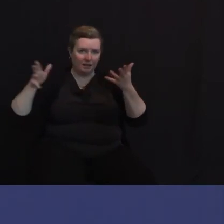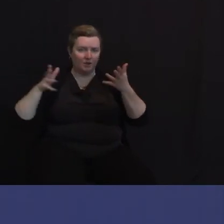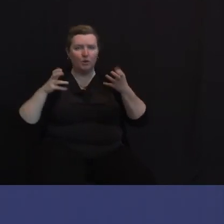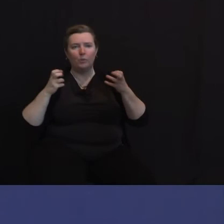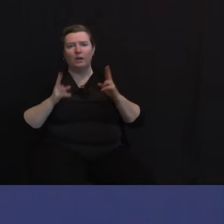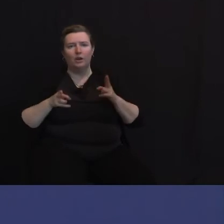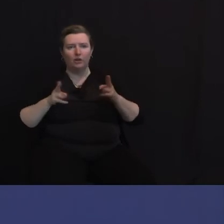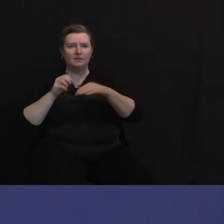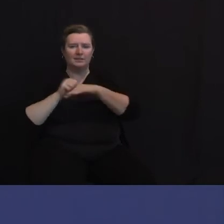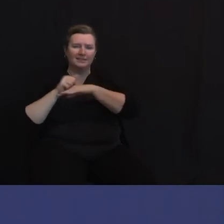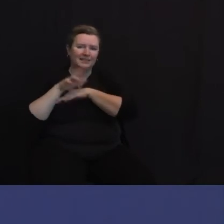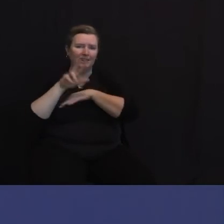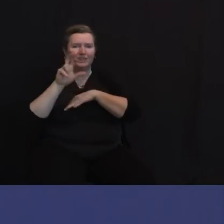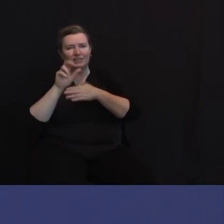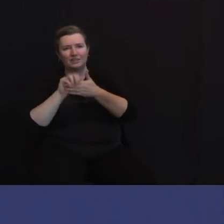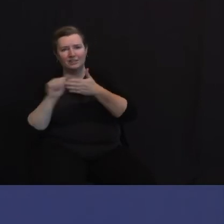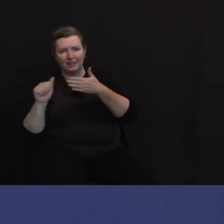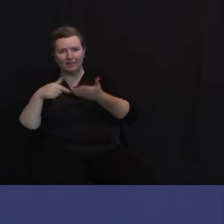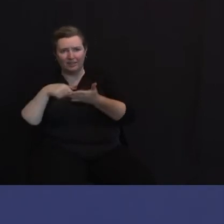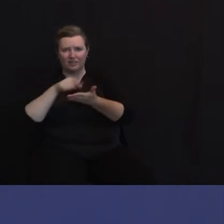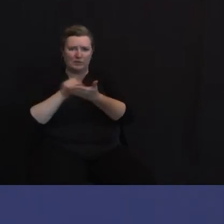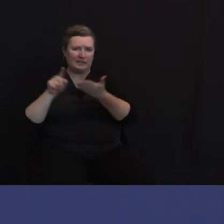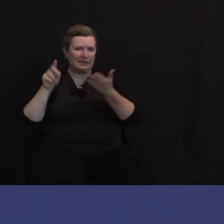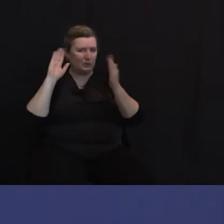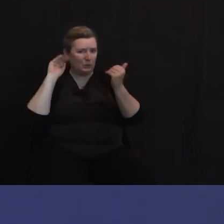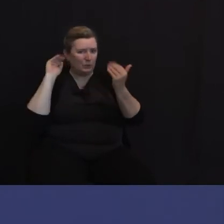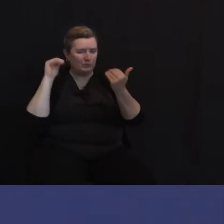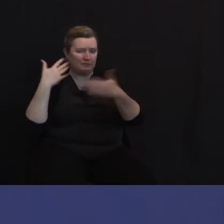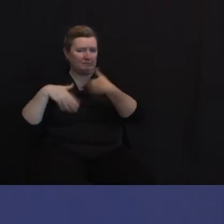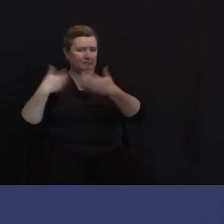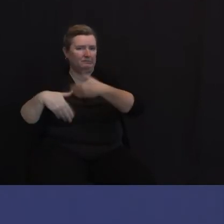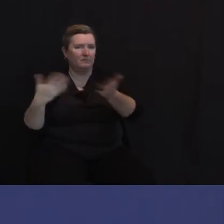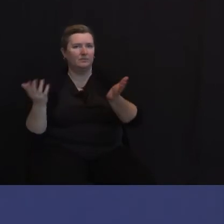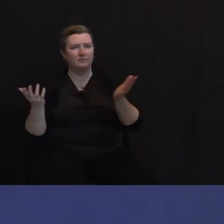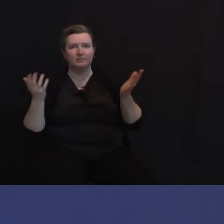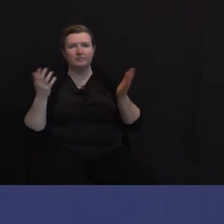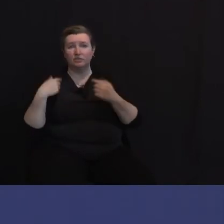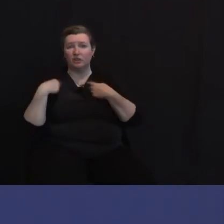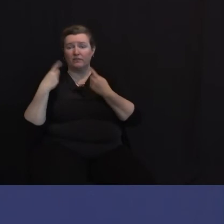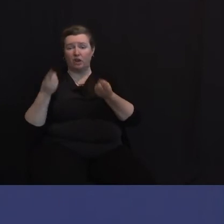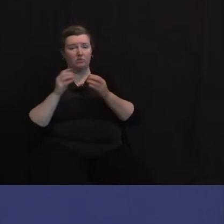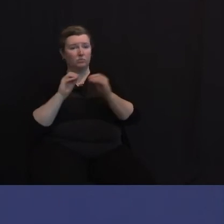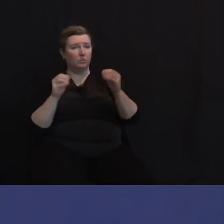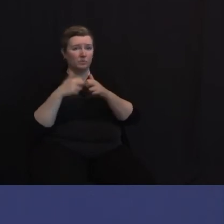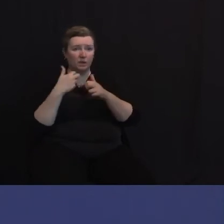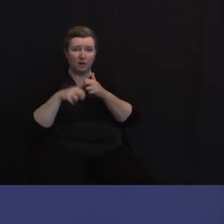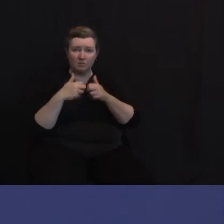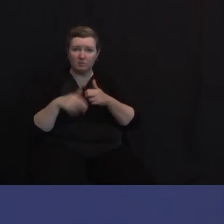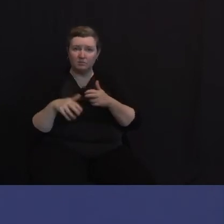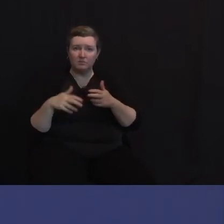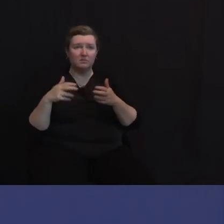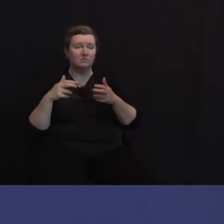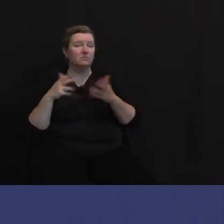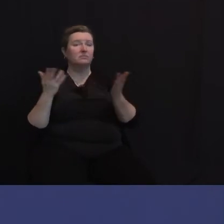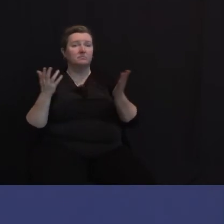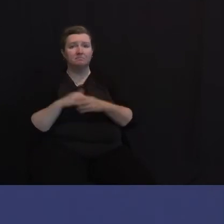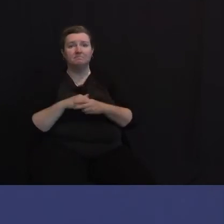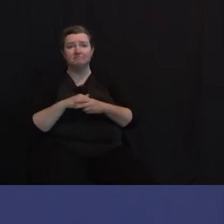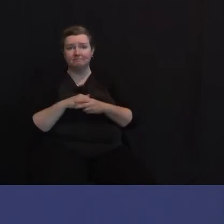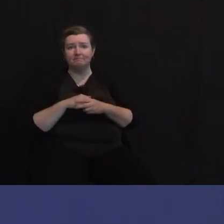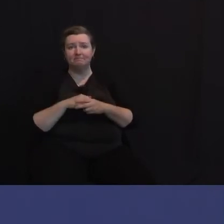week. Either way, regular unemployment insurance payments have no issues, and no one will lose any eligibility for the $300.